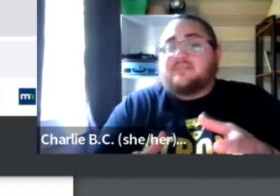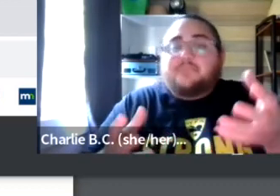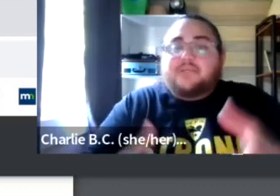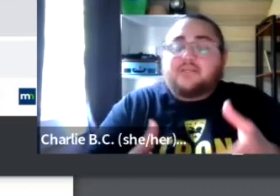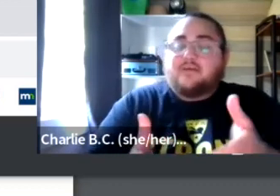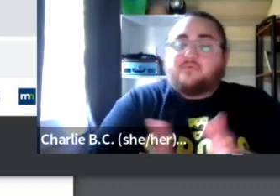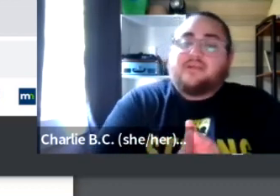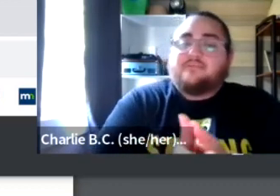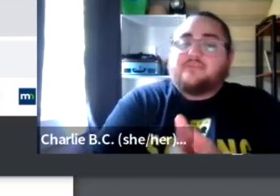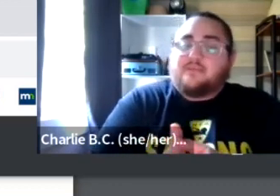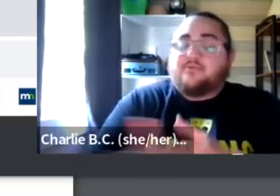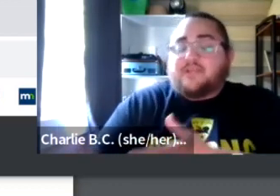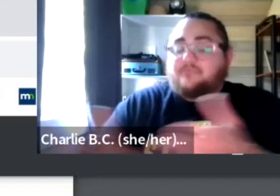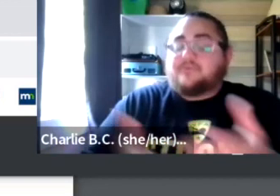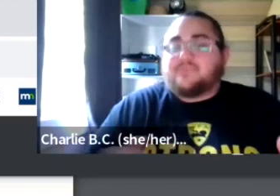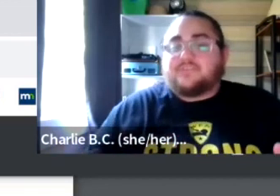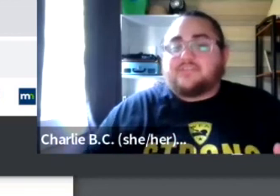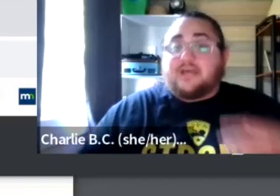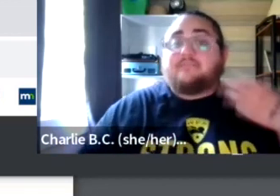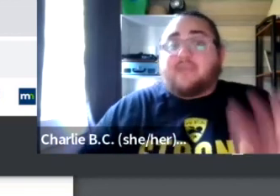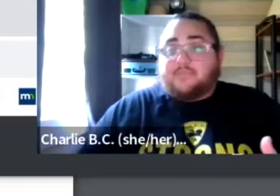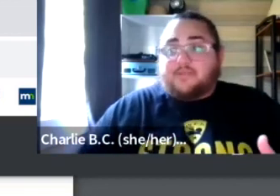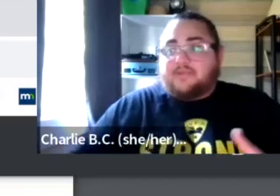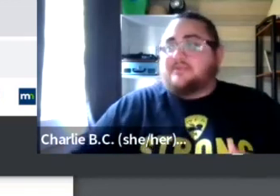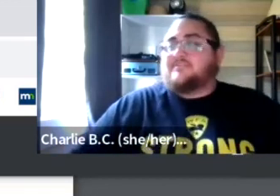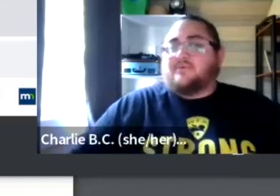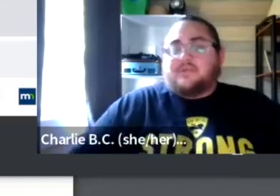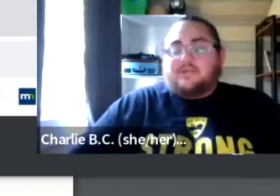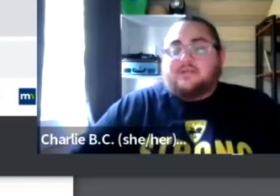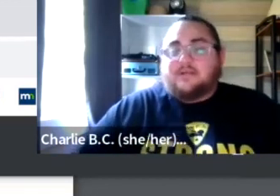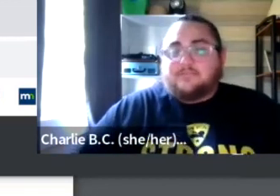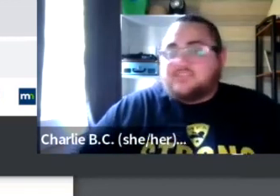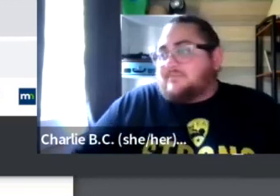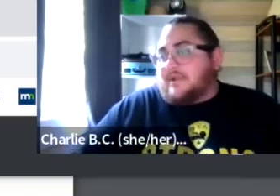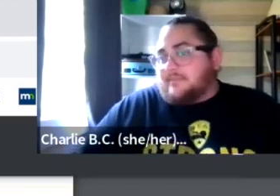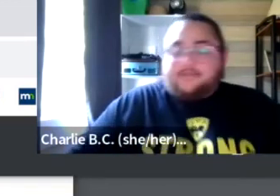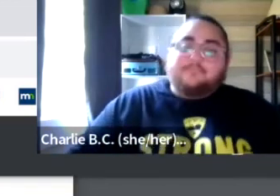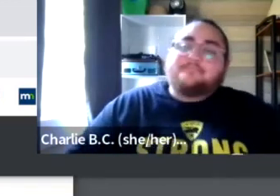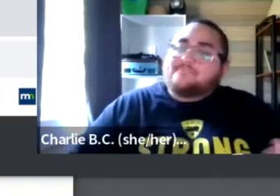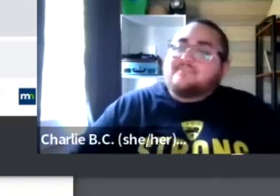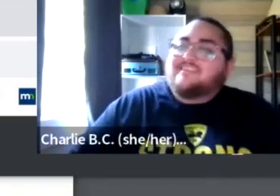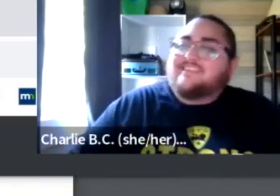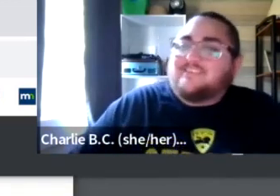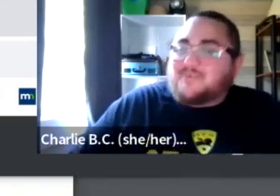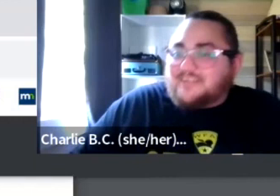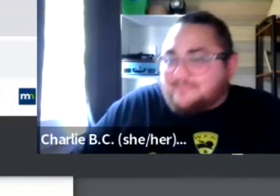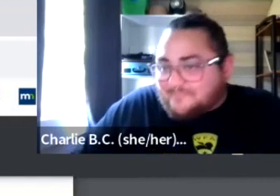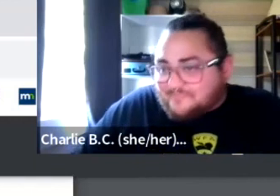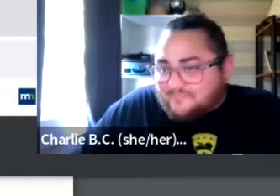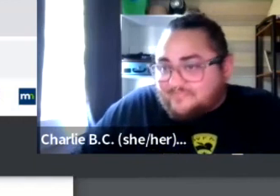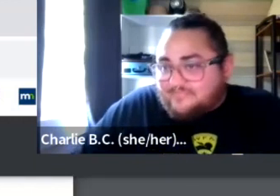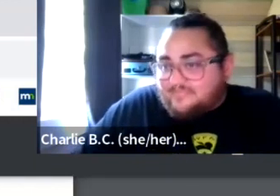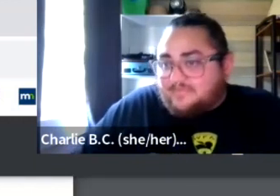this could be a way of bringing resources to that family. So just keep that in mind. Thanks,